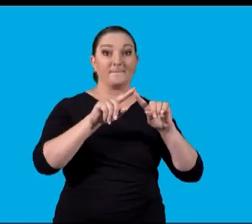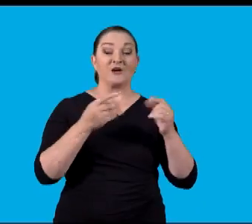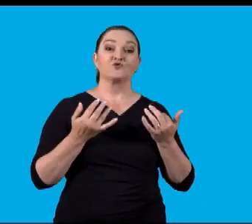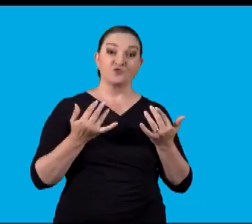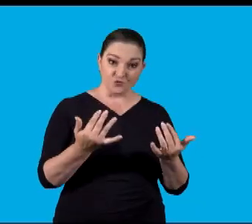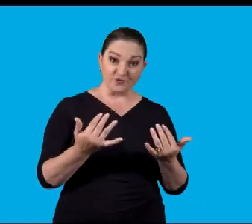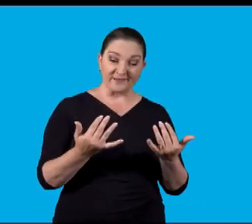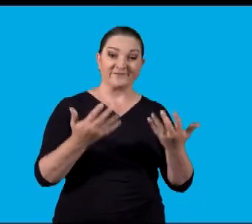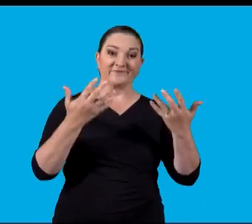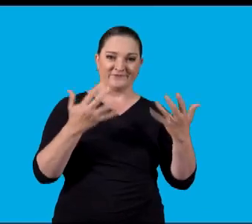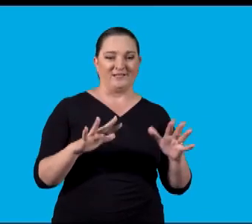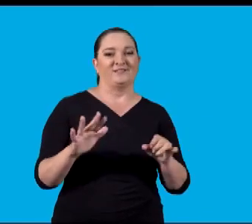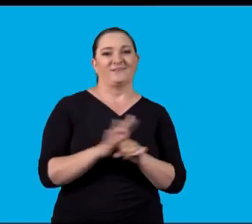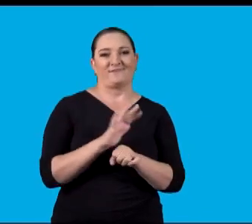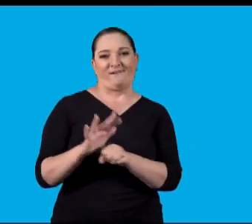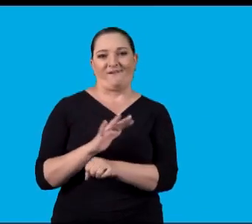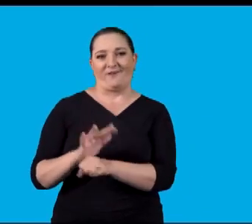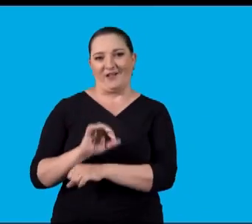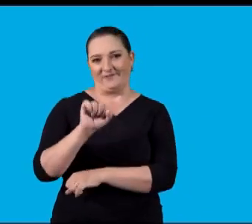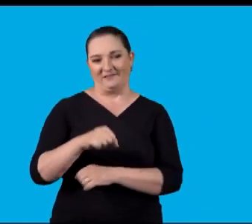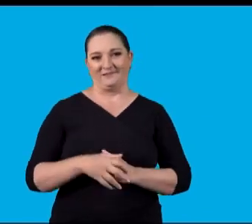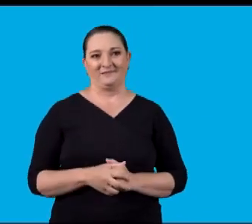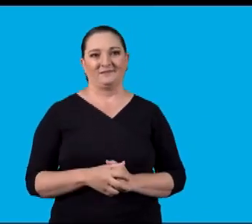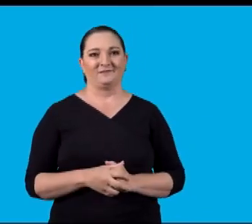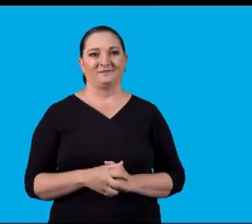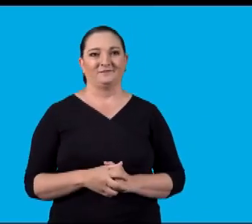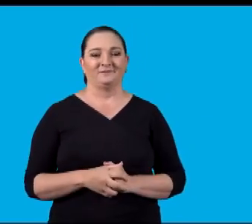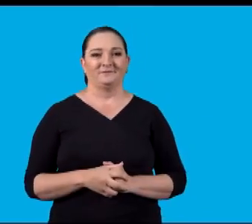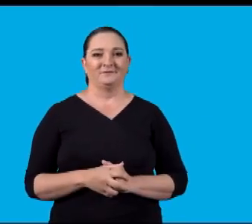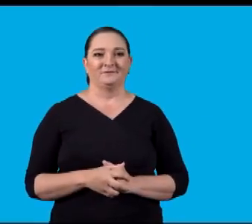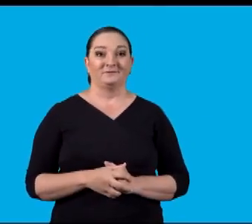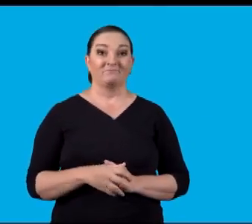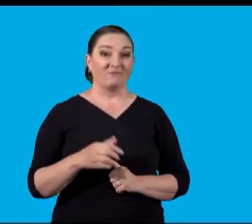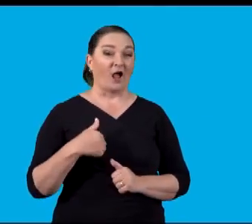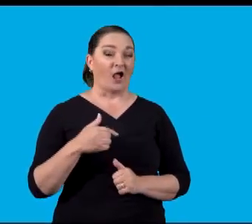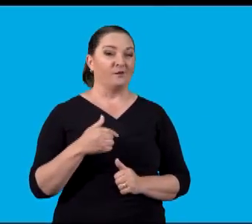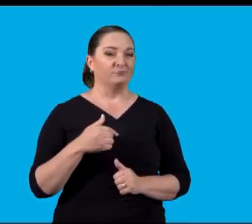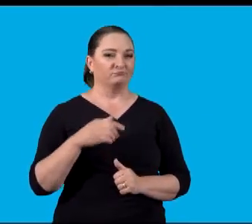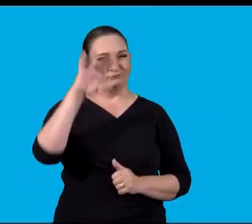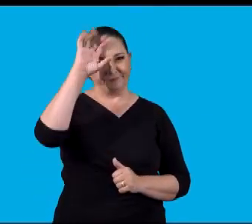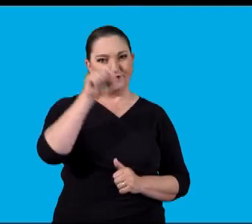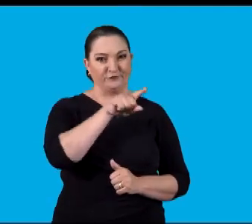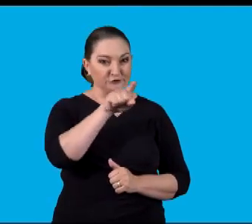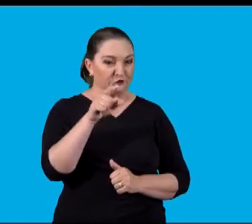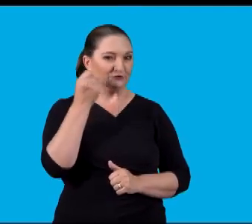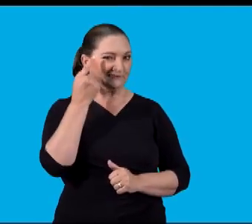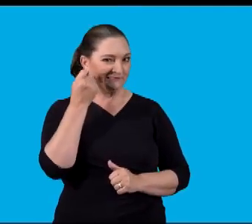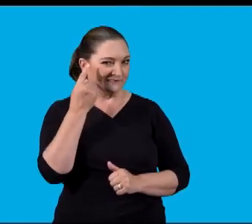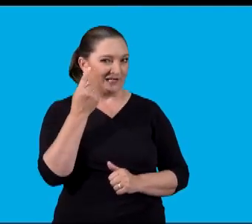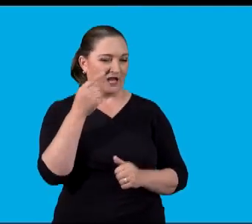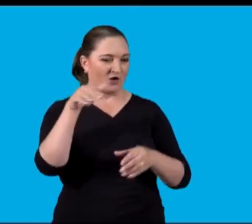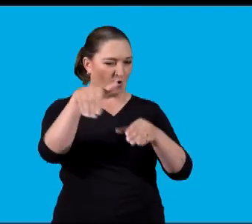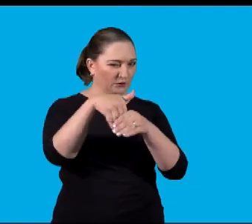green parts that are highlighted here, we have covered them thoroughly, and I believe you understand these